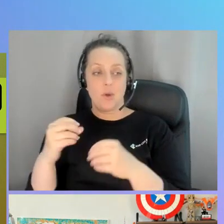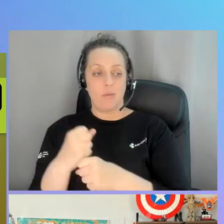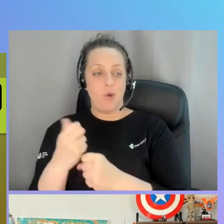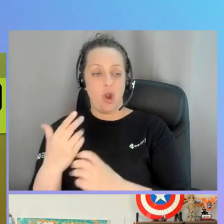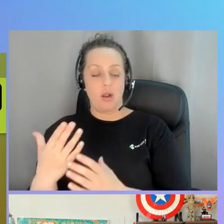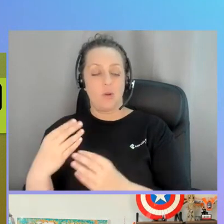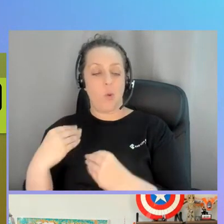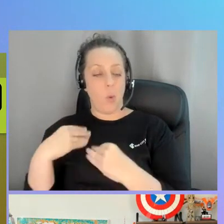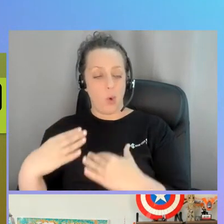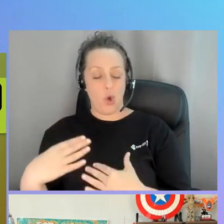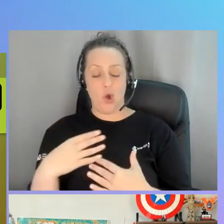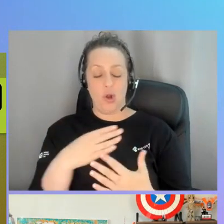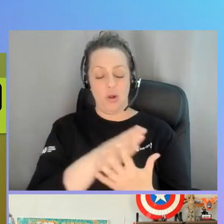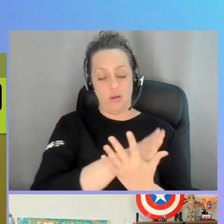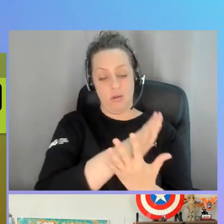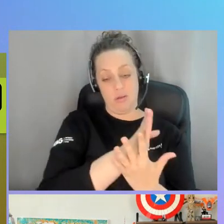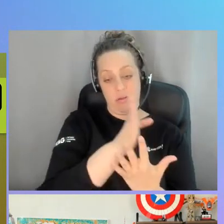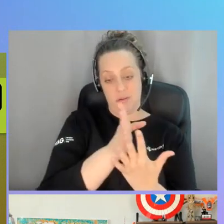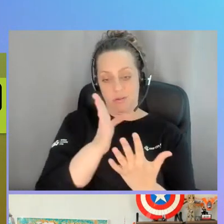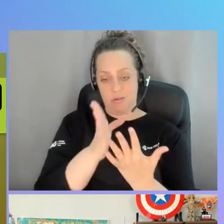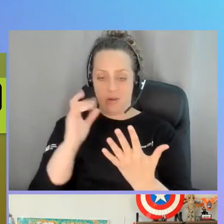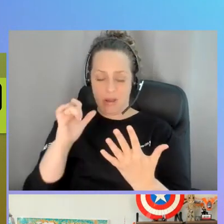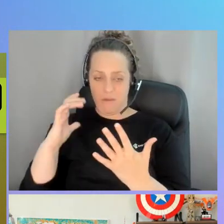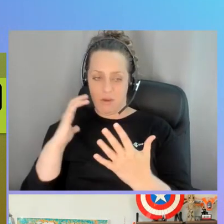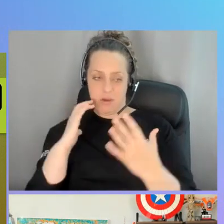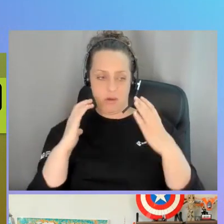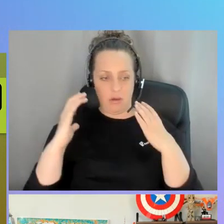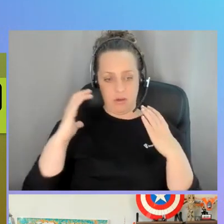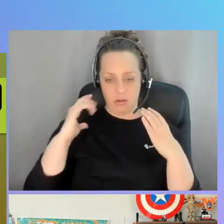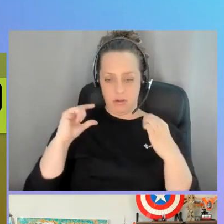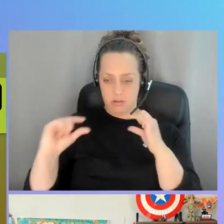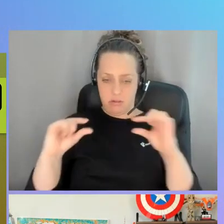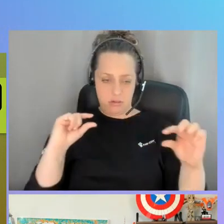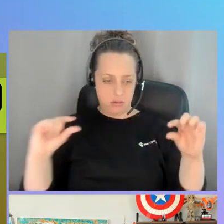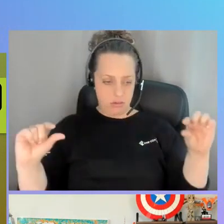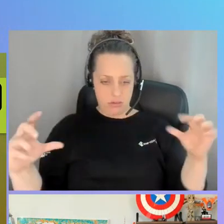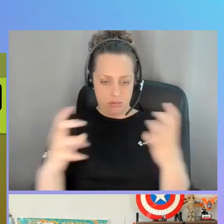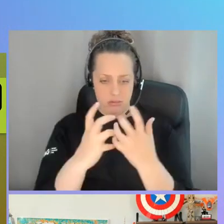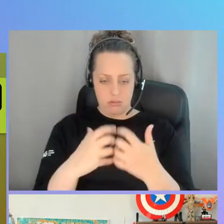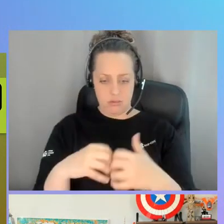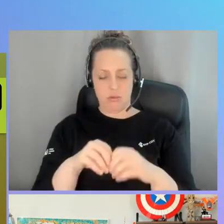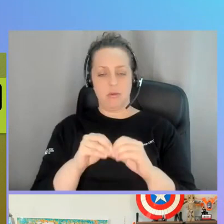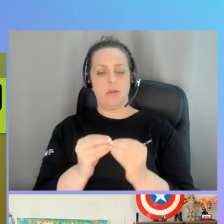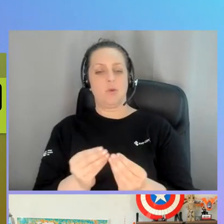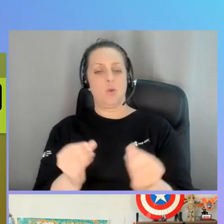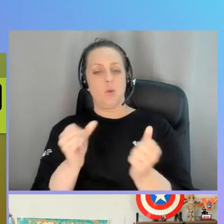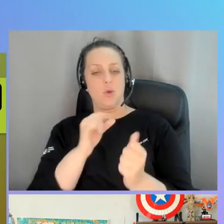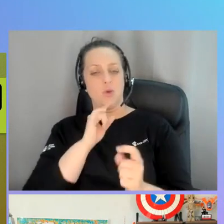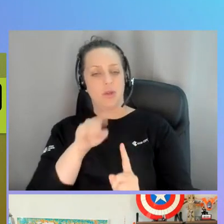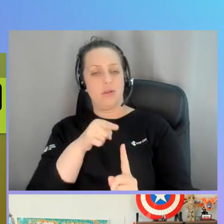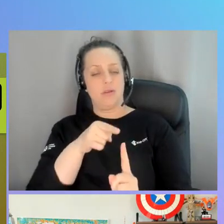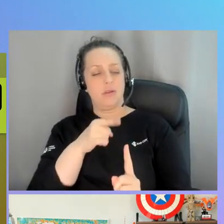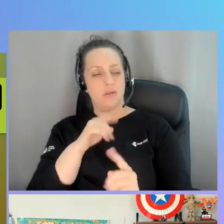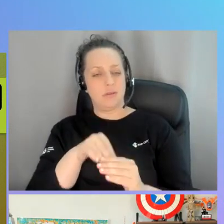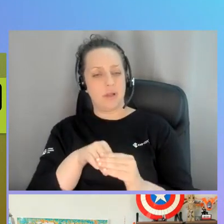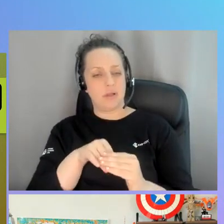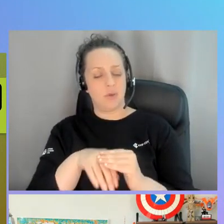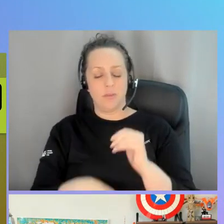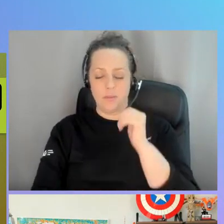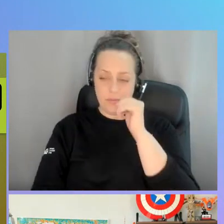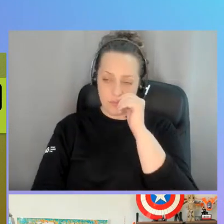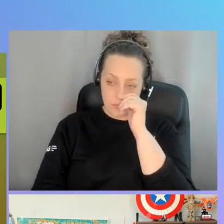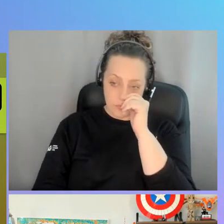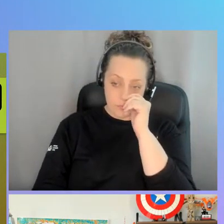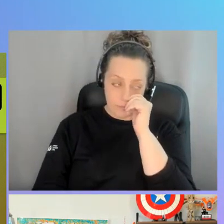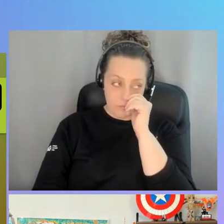What role does each one of them have to play in providing a solution that is ultimately accessible, right? Is